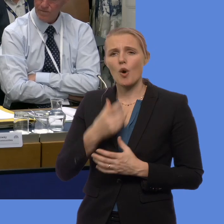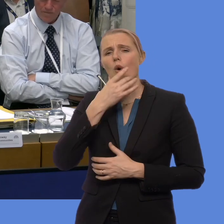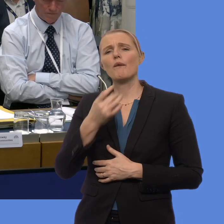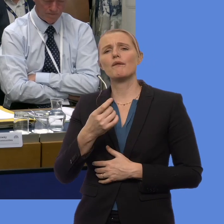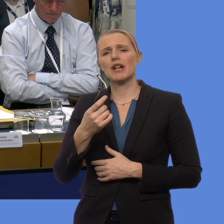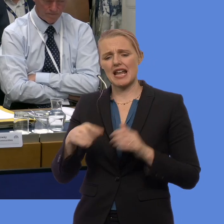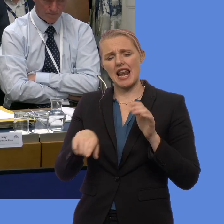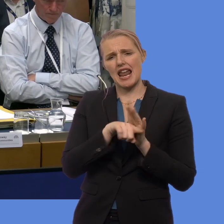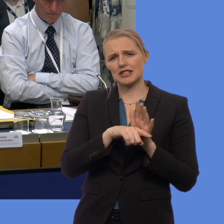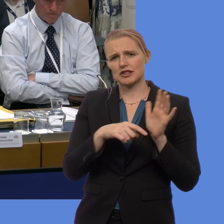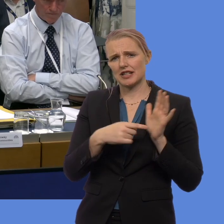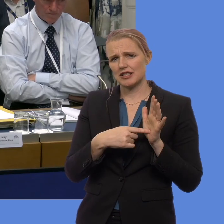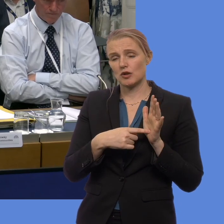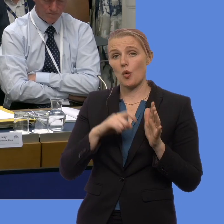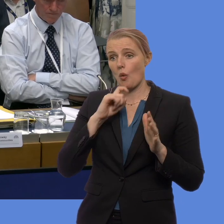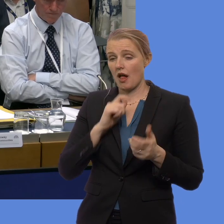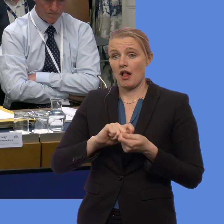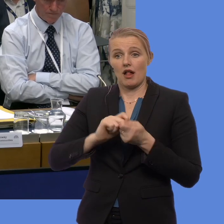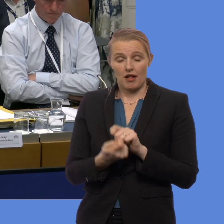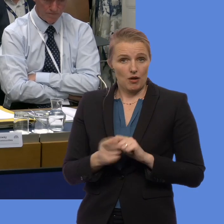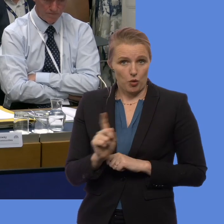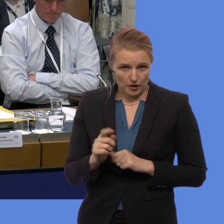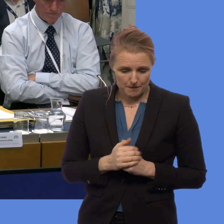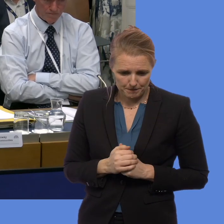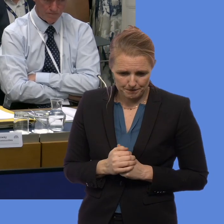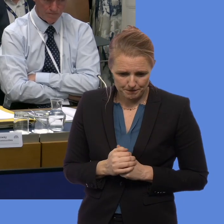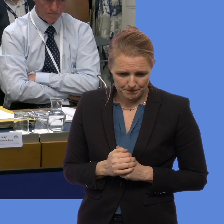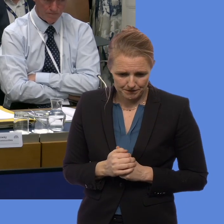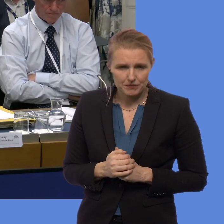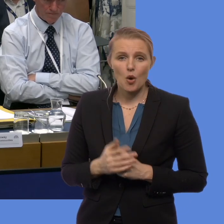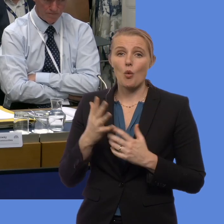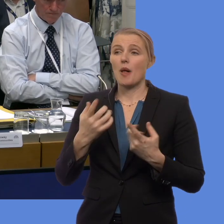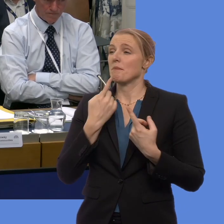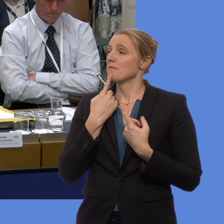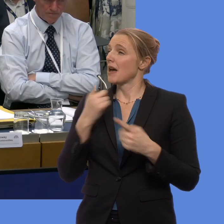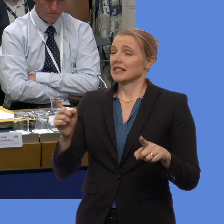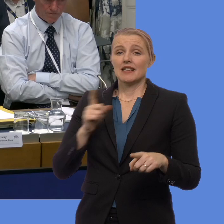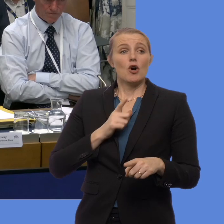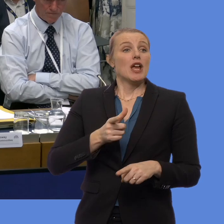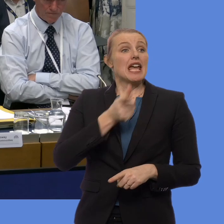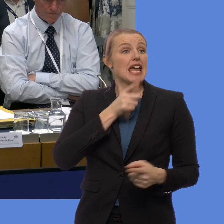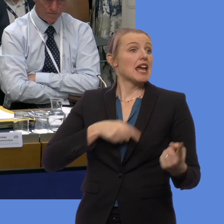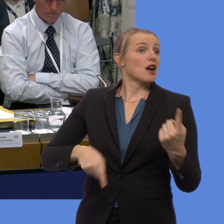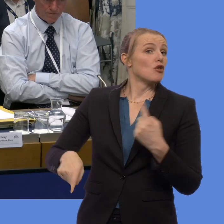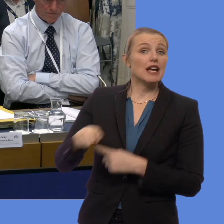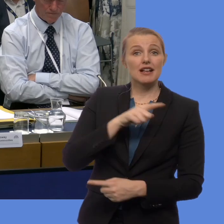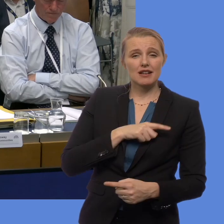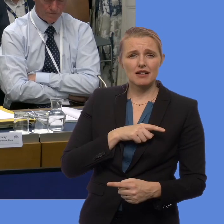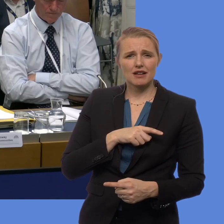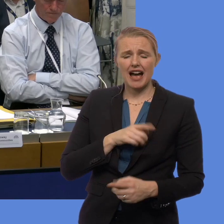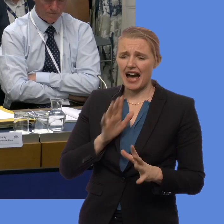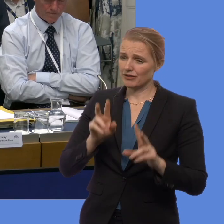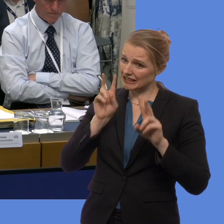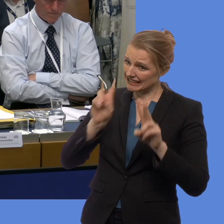the legislation will do is the key piece of a message for Hearing Society is to just view